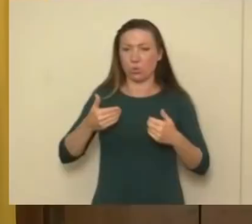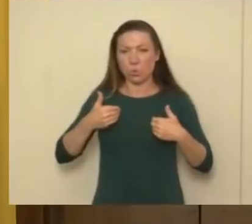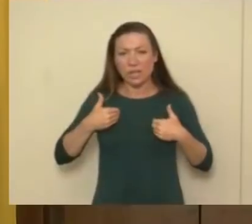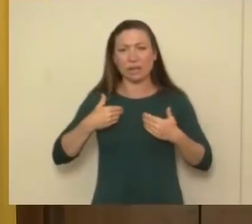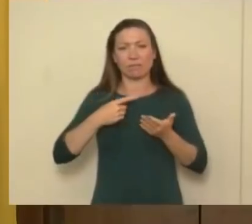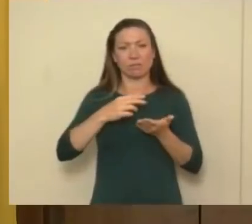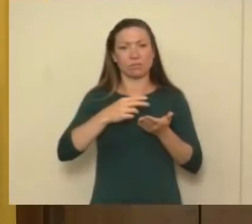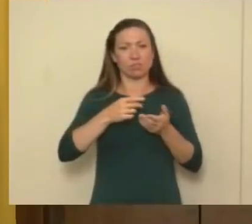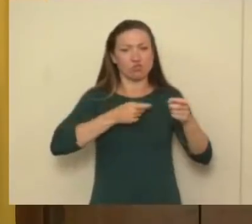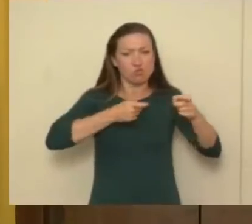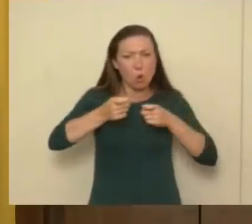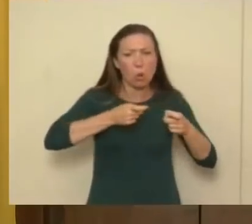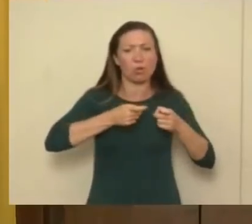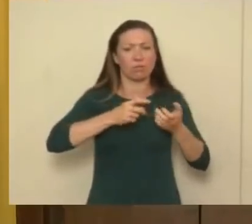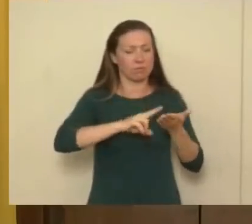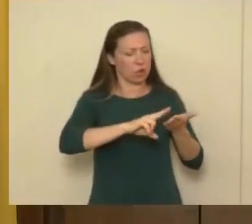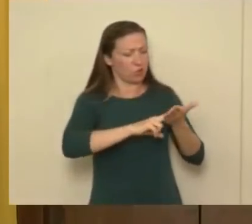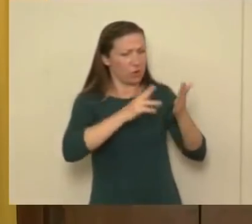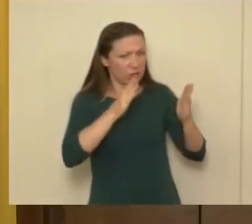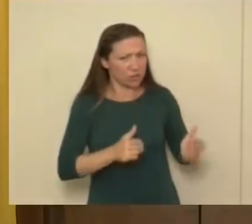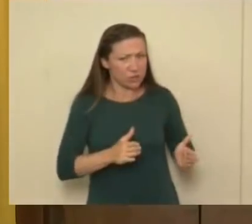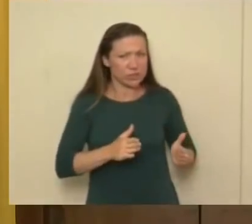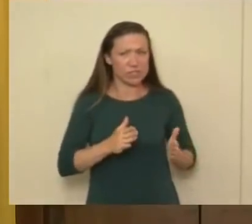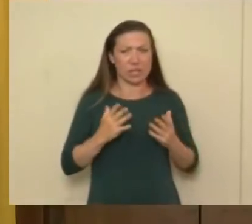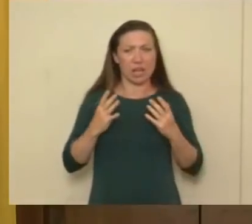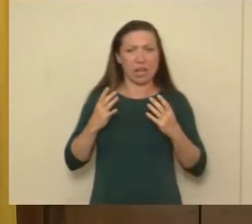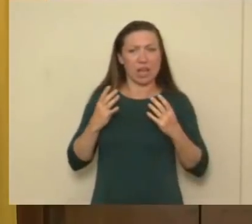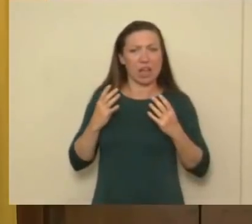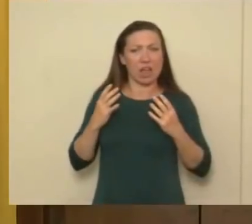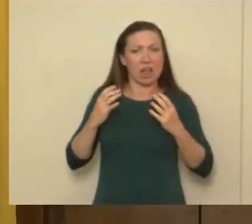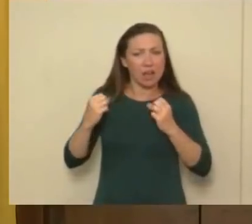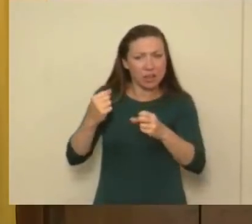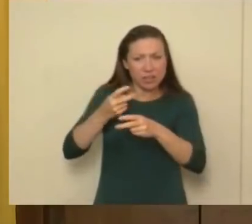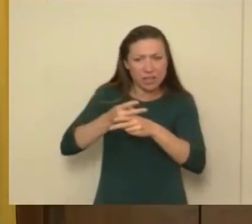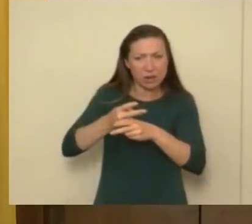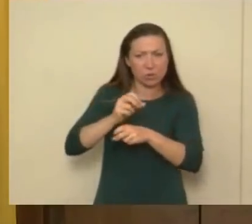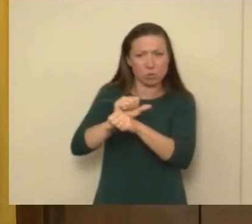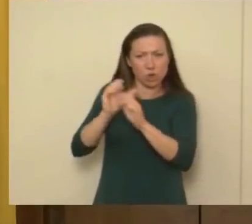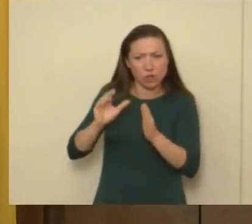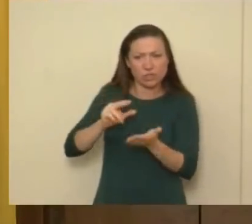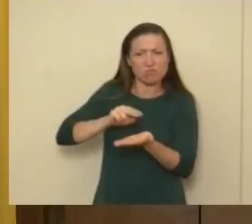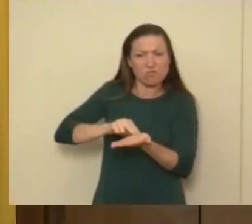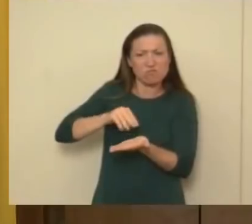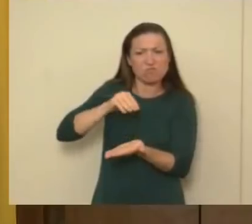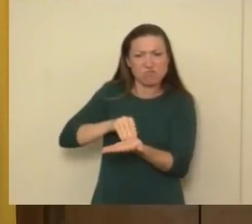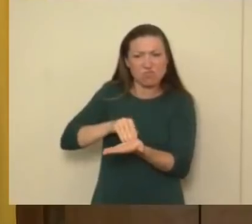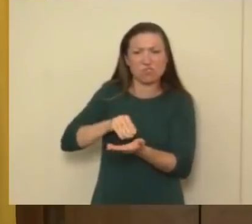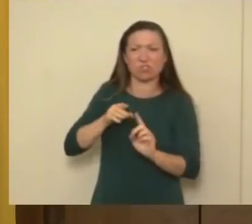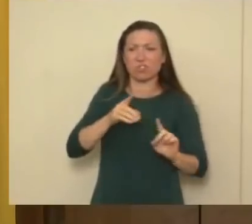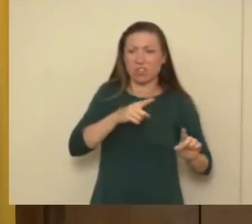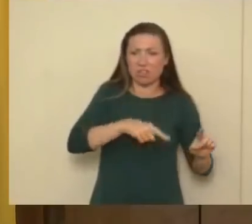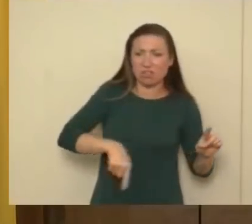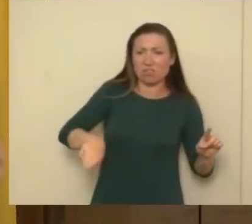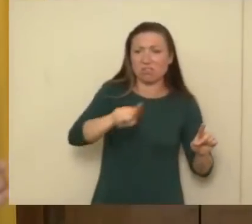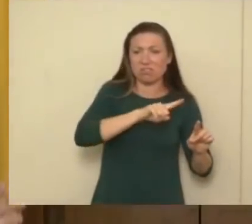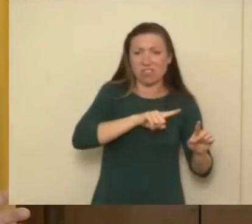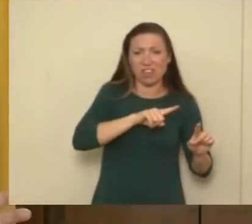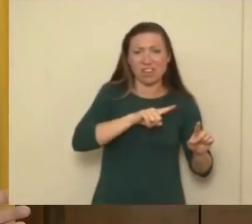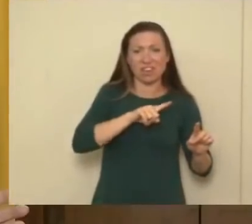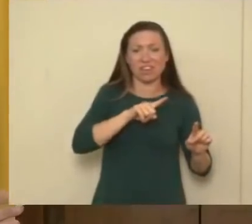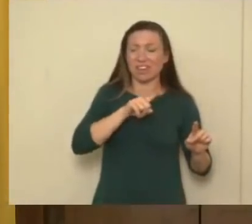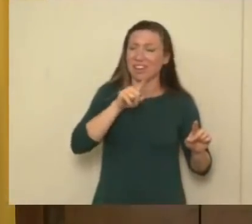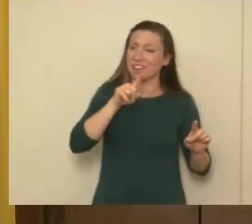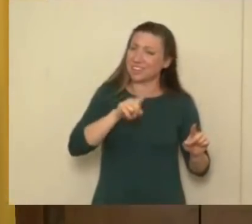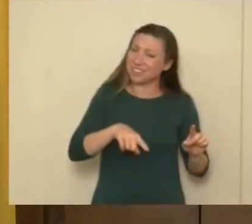healthcare providers who provide the same kind of effort to provide medical care in a federal institution as they do in a